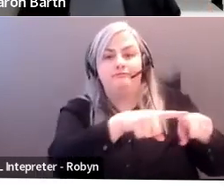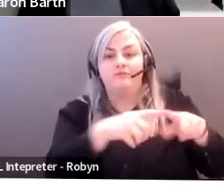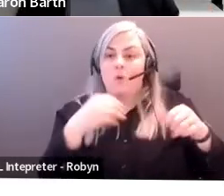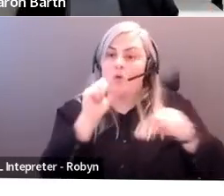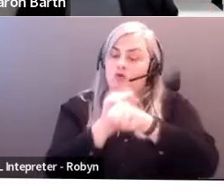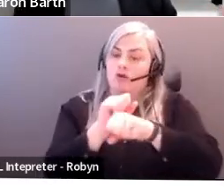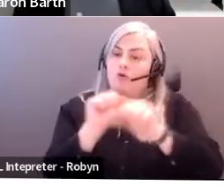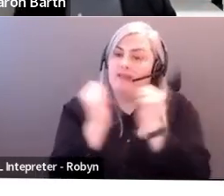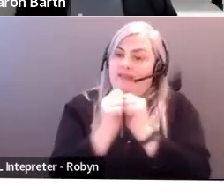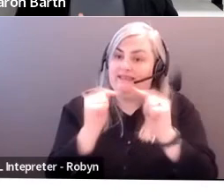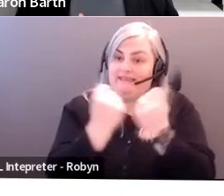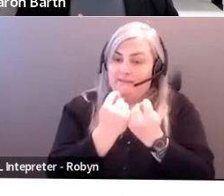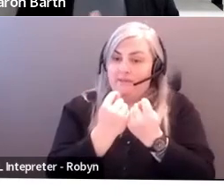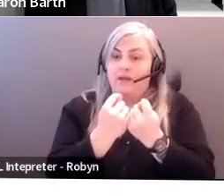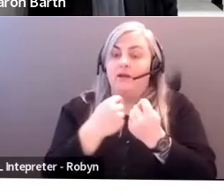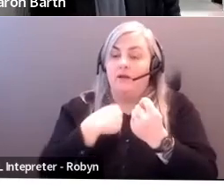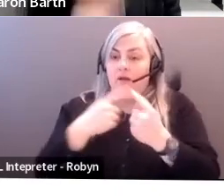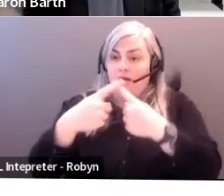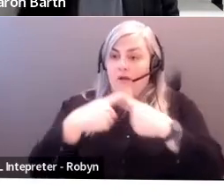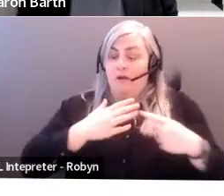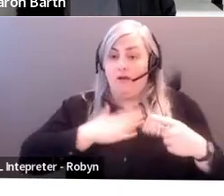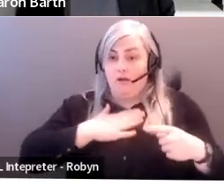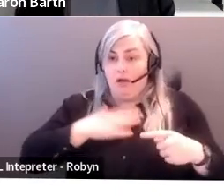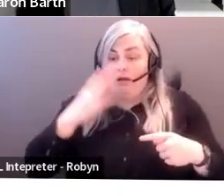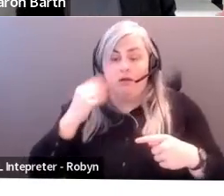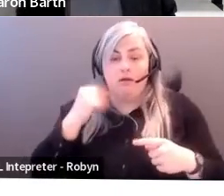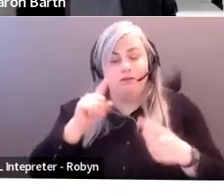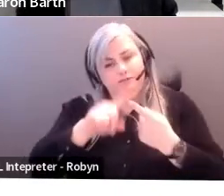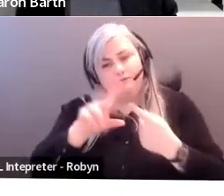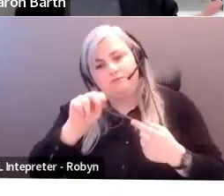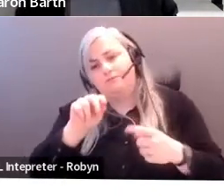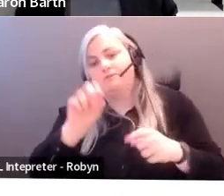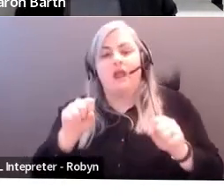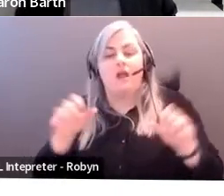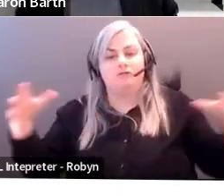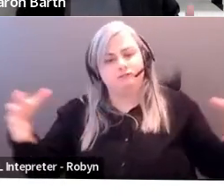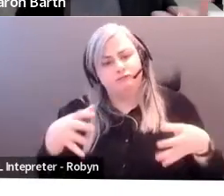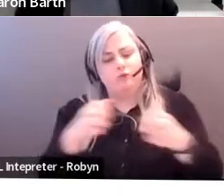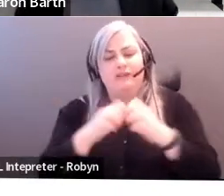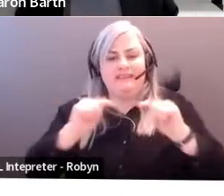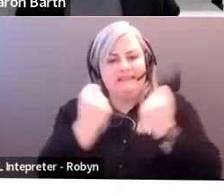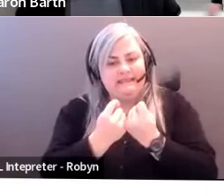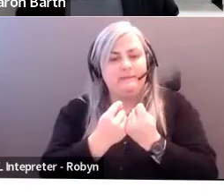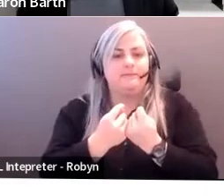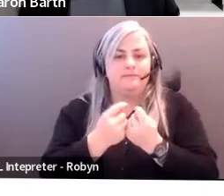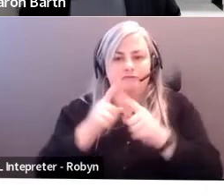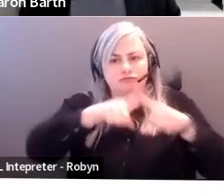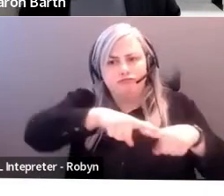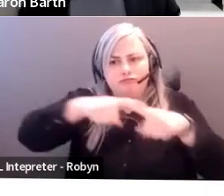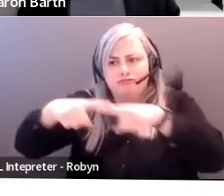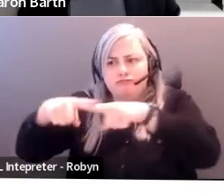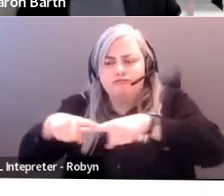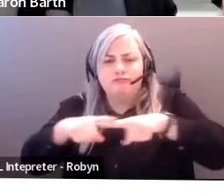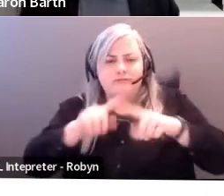limited to your own experience. You can pool the experiences of people on your team. And that's why it's really important to